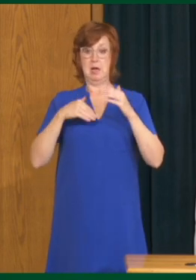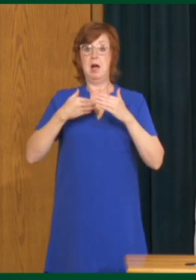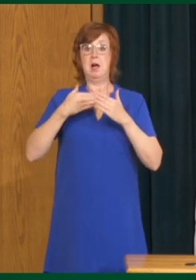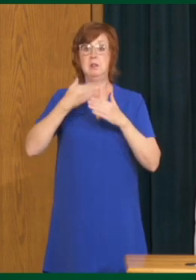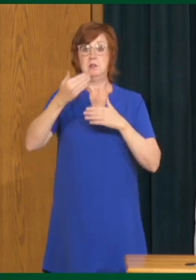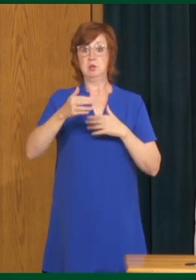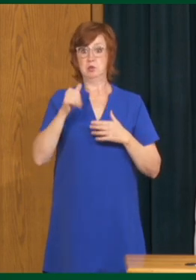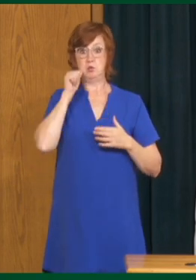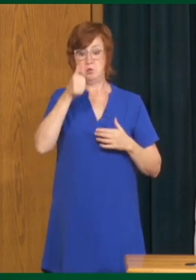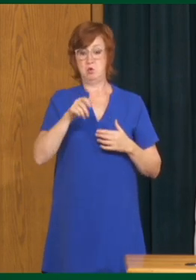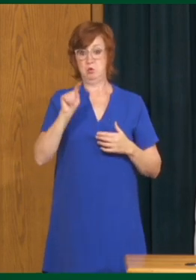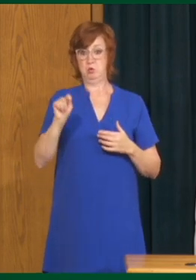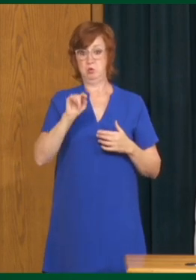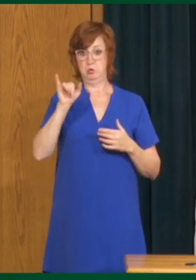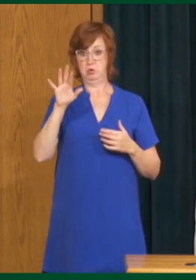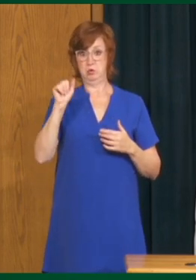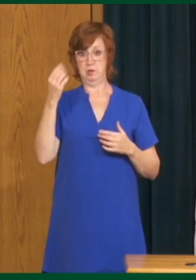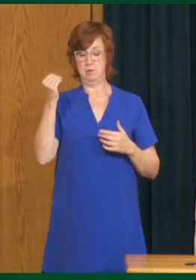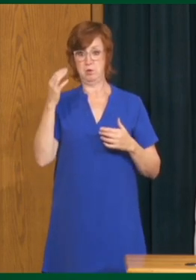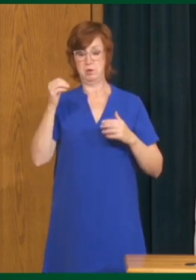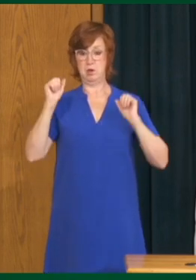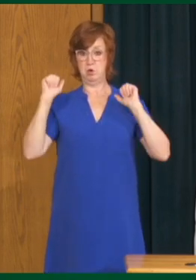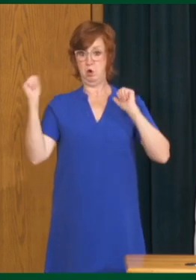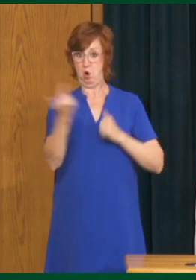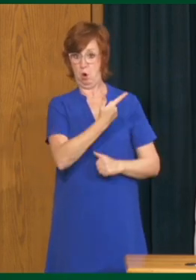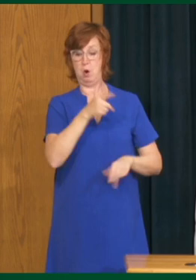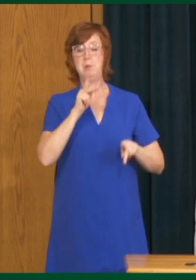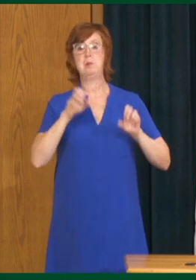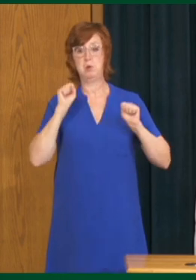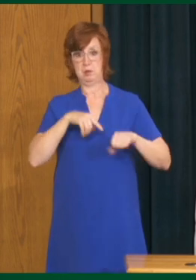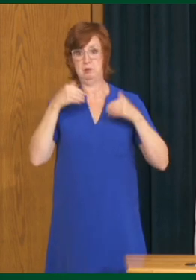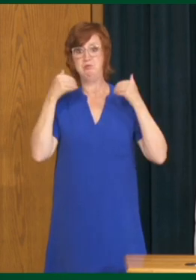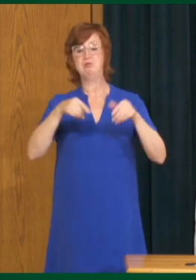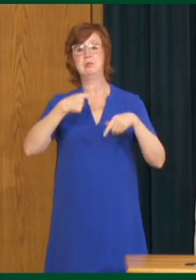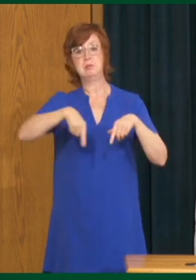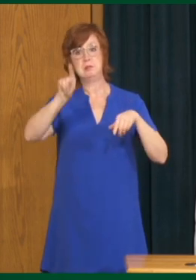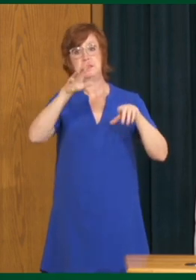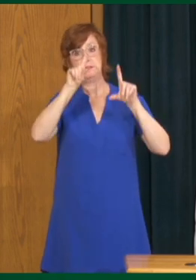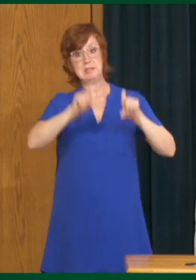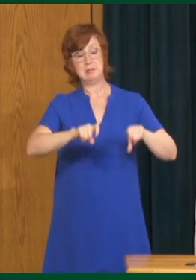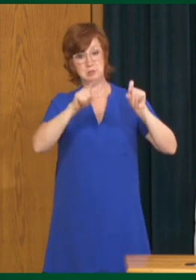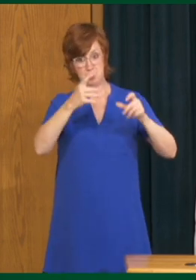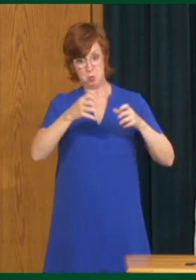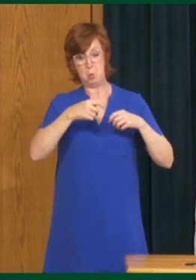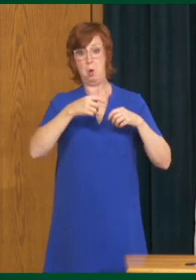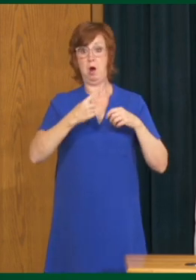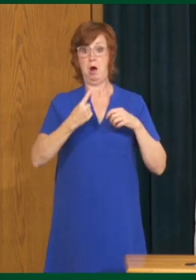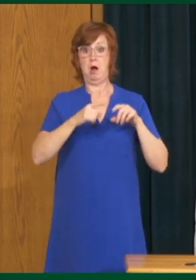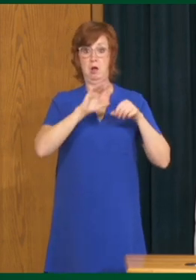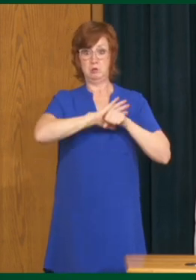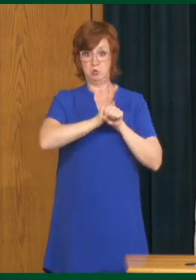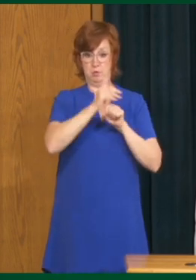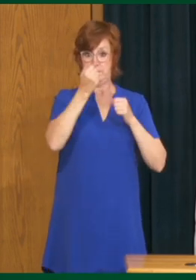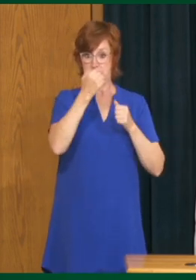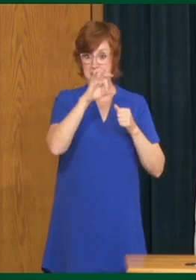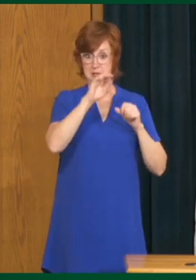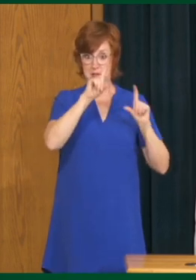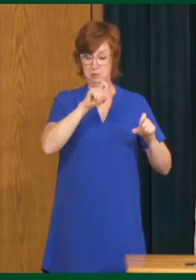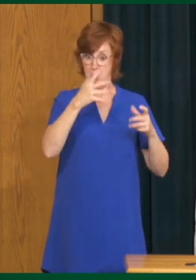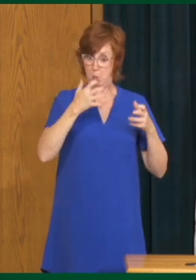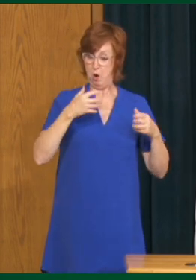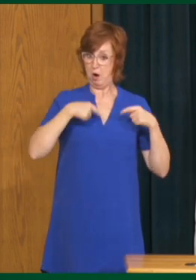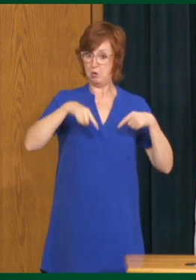14th, Saskatchewan will move to a universal testing model for COVID-19. This means COVID-19 testing will be